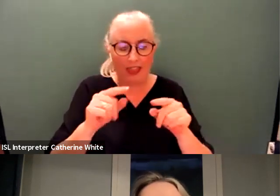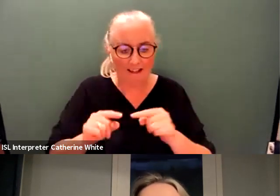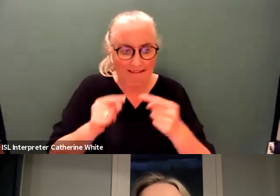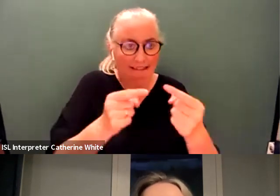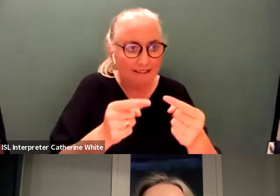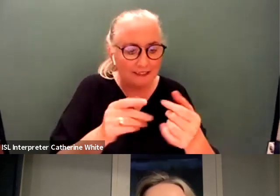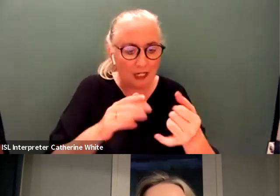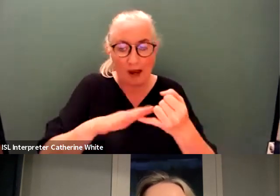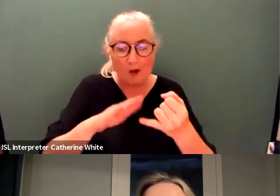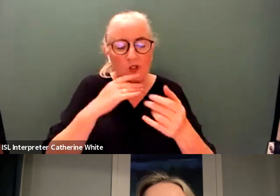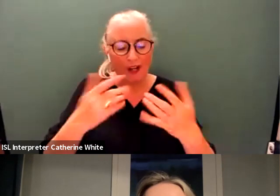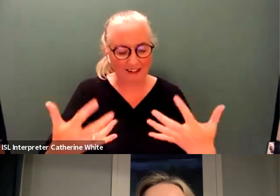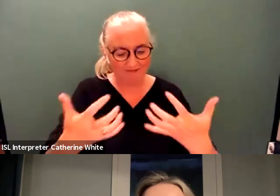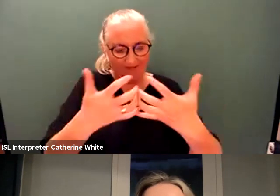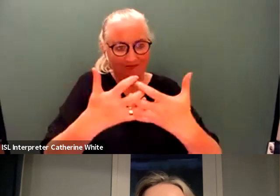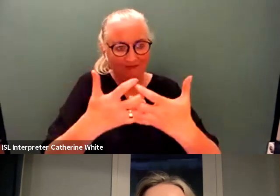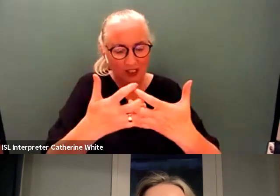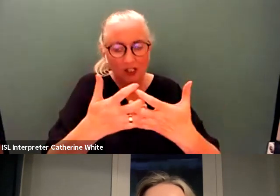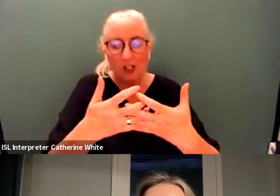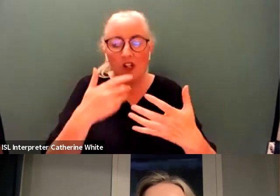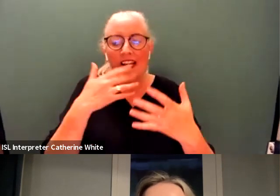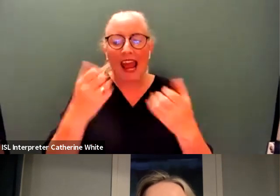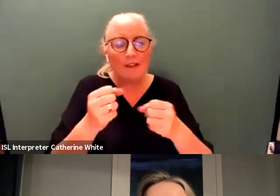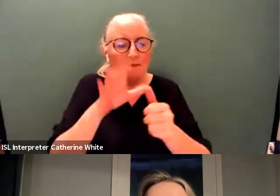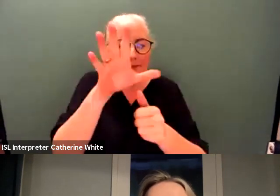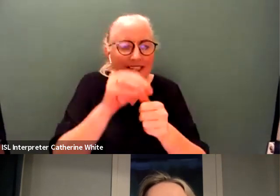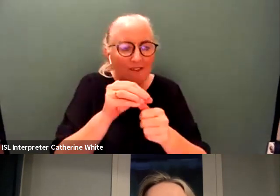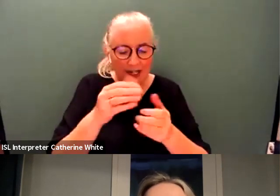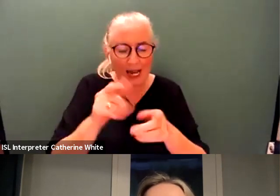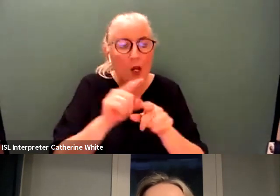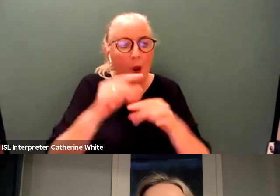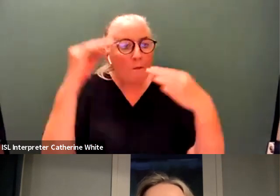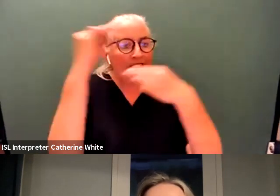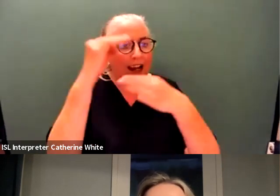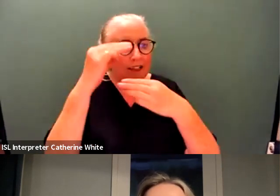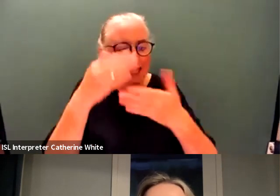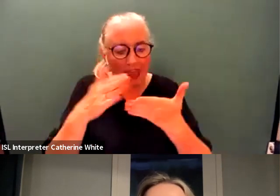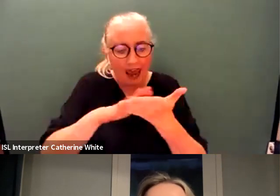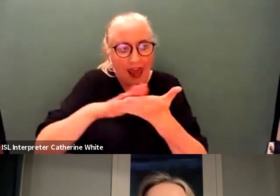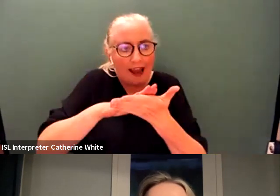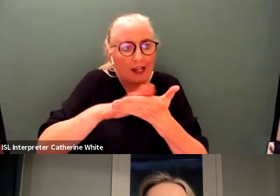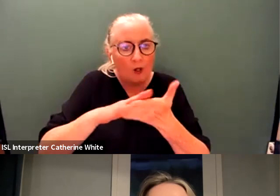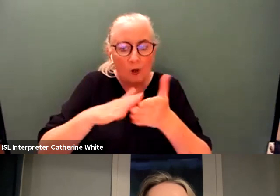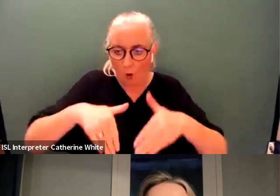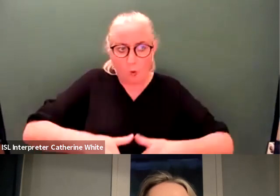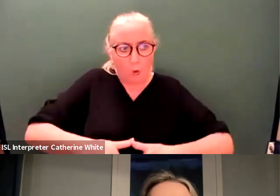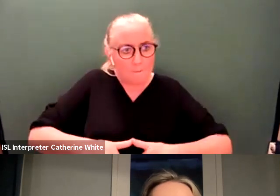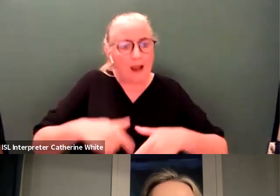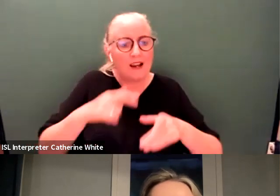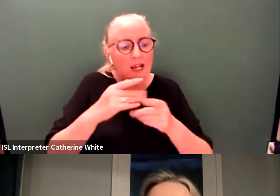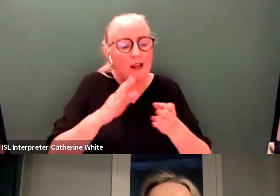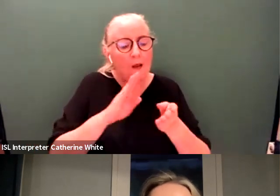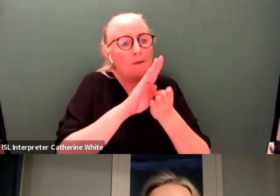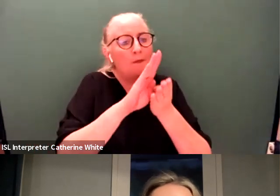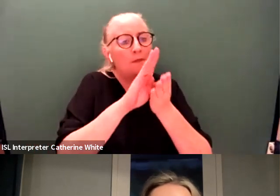cycle, we kind of work with it. So we give progesterone to protect the lining of the womb, and then we withdraw it again so that women get a kind of scheduled regular